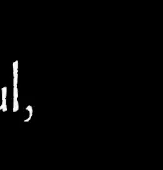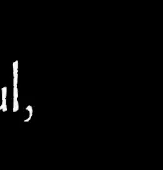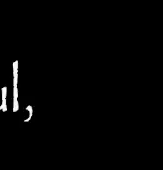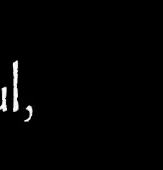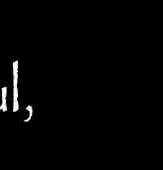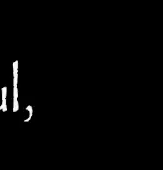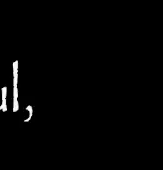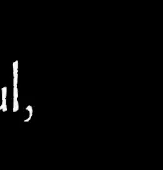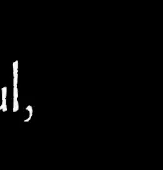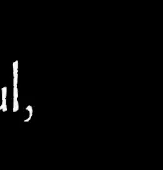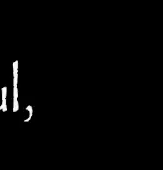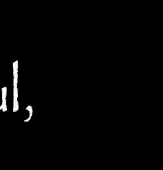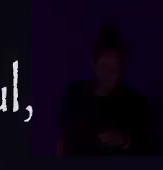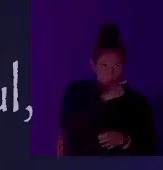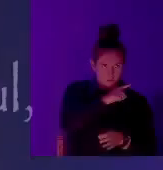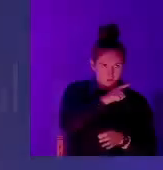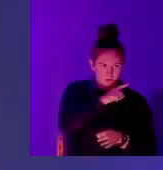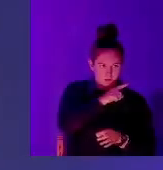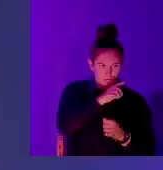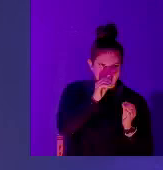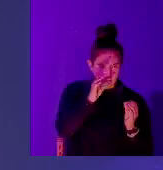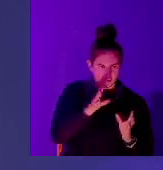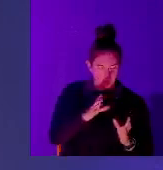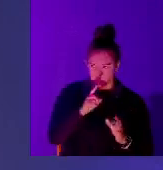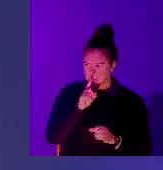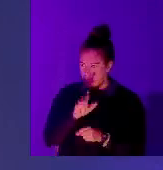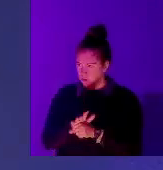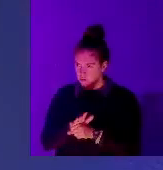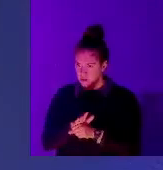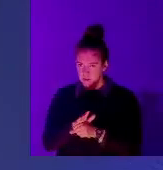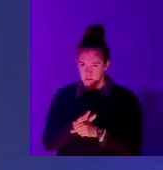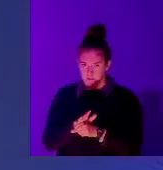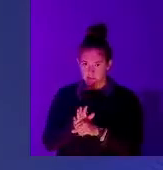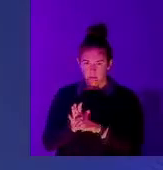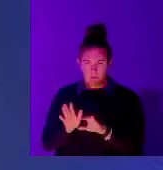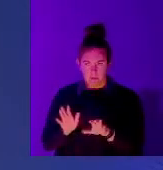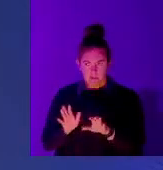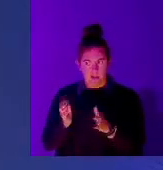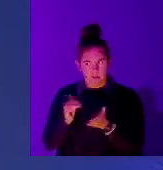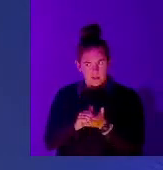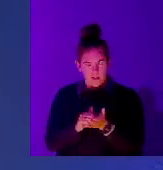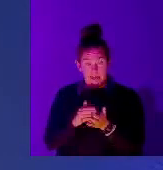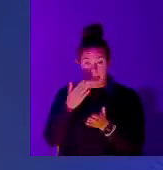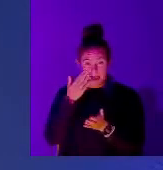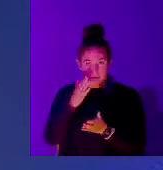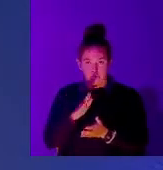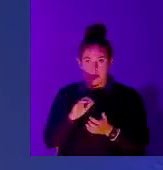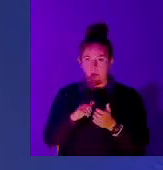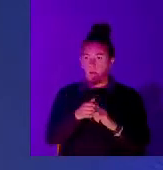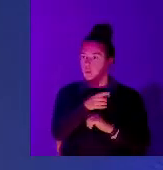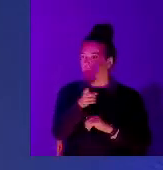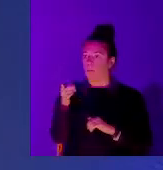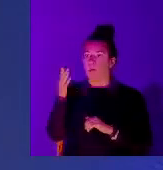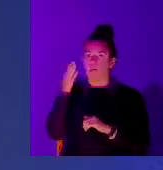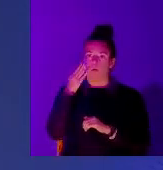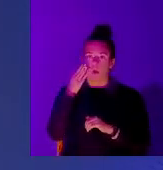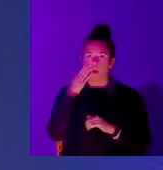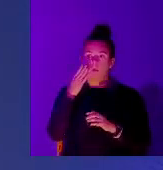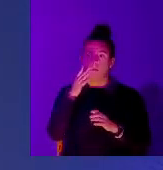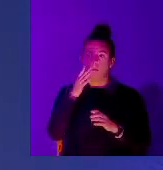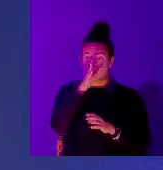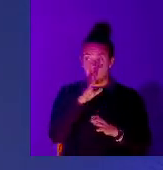doctrines. Again, I don't know how well you know God's Word. This is a Bible